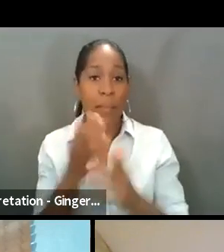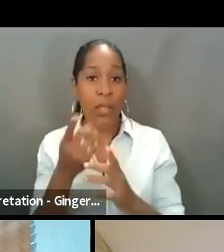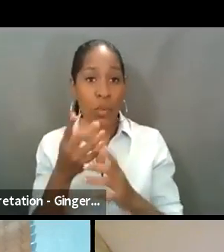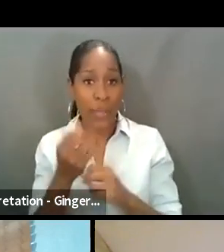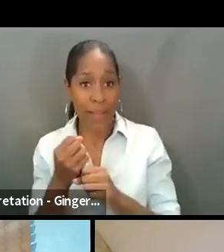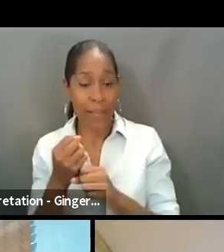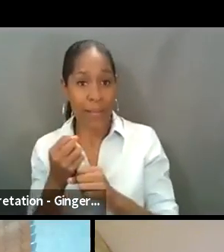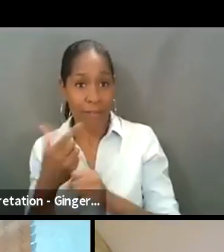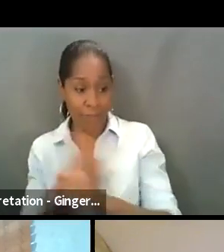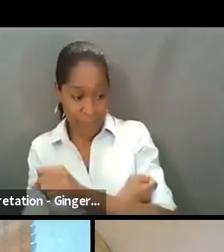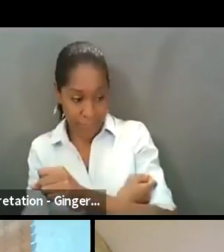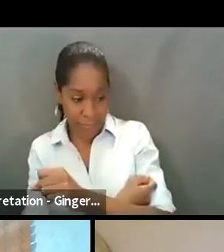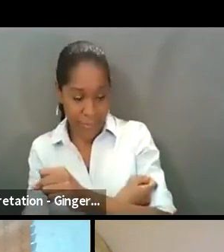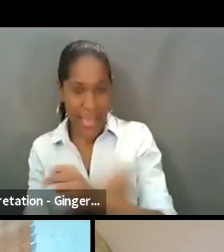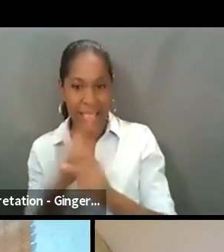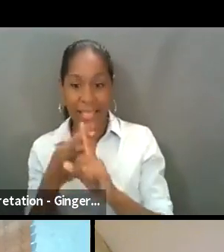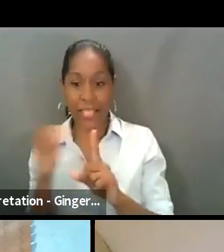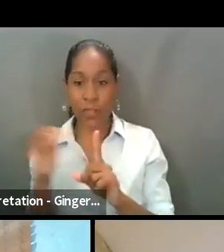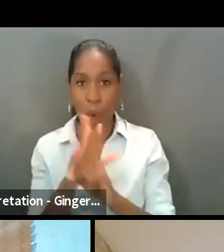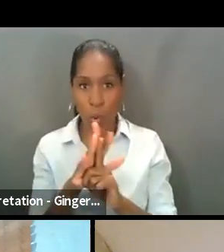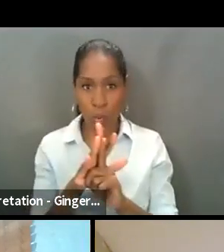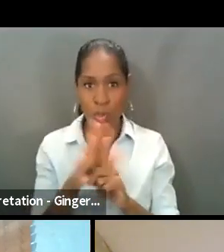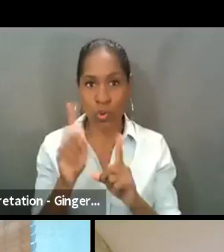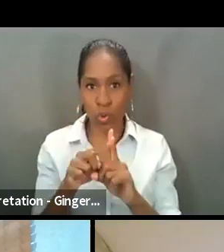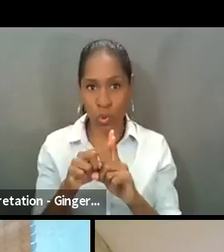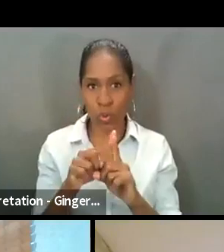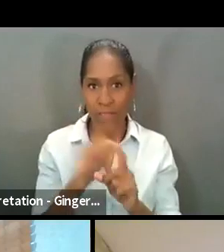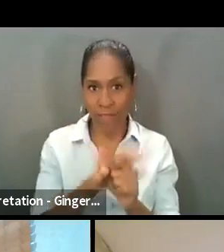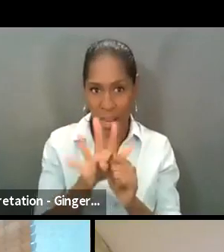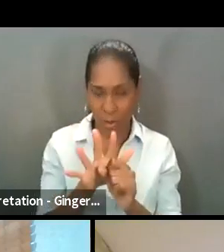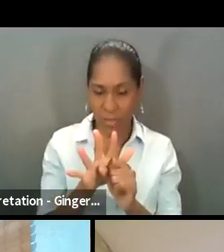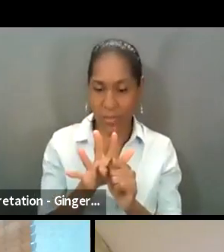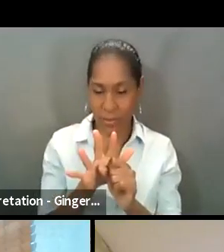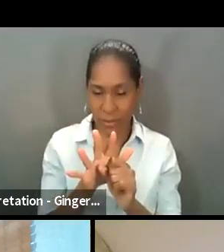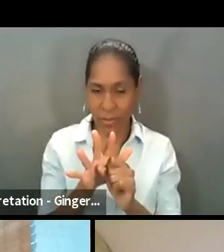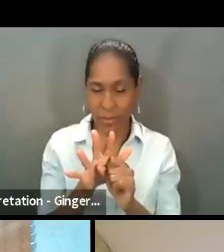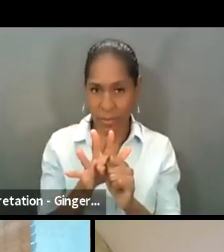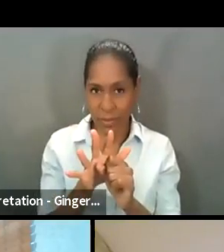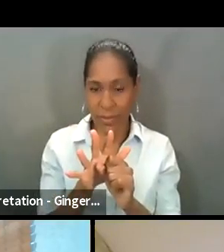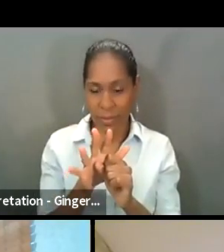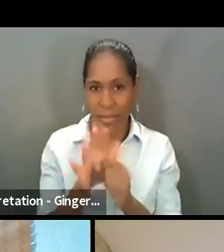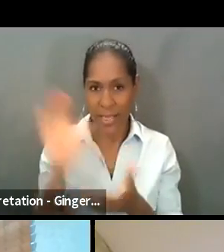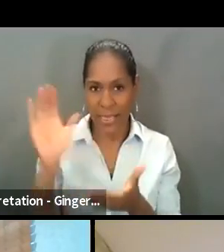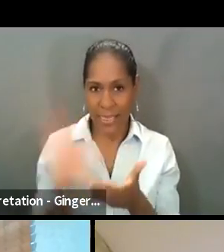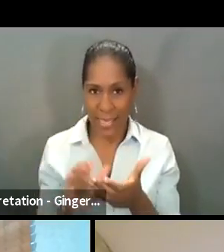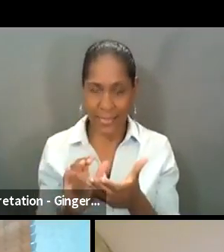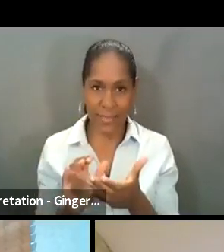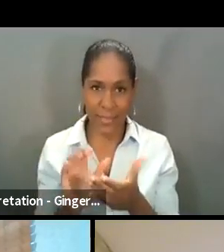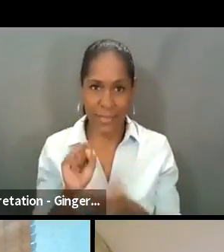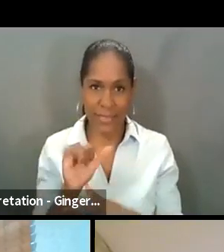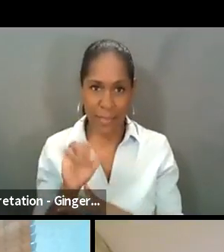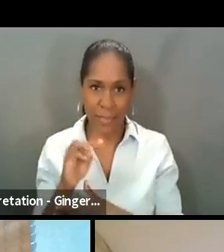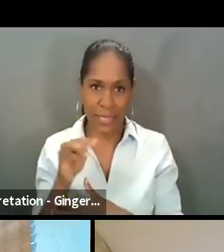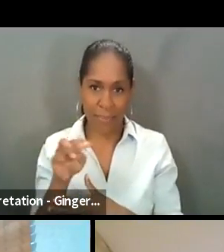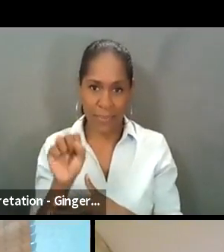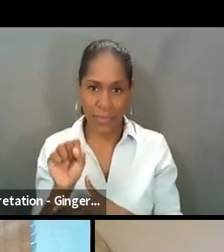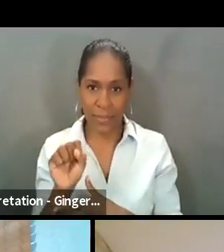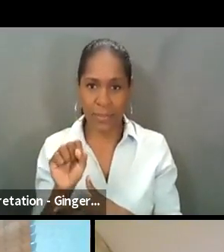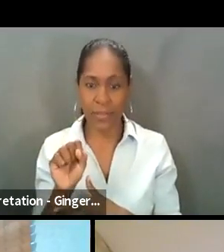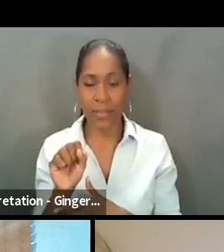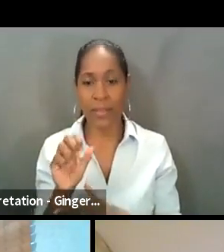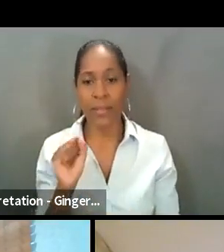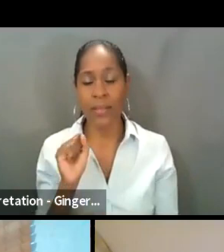are vaccinated. And I think that there is no reason to thin any of those